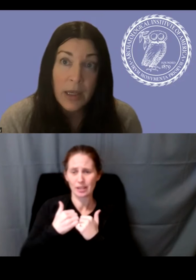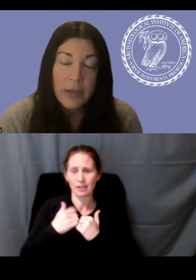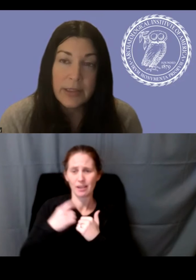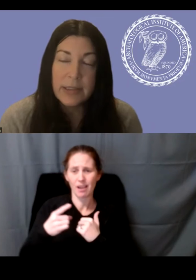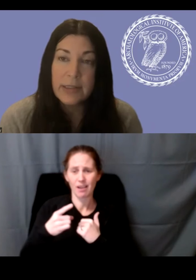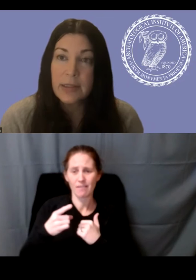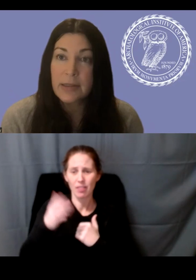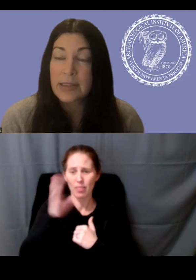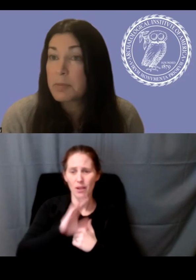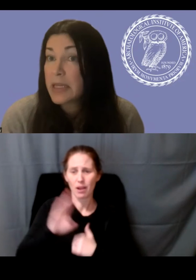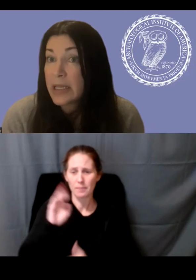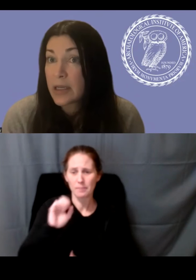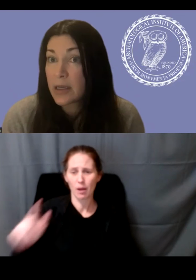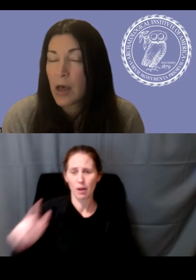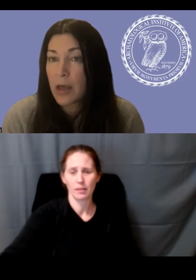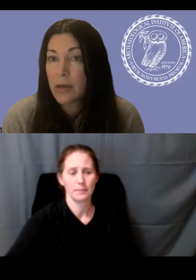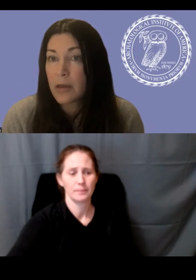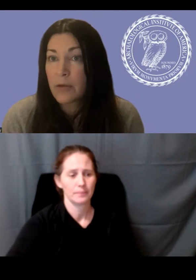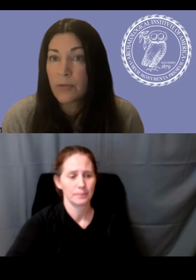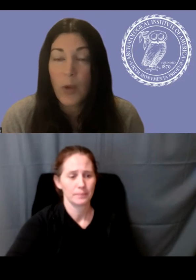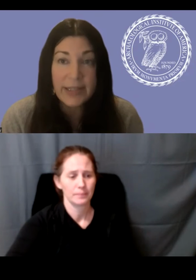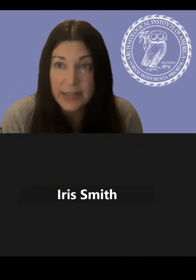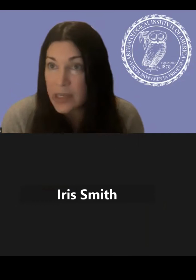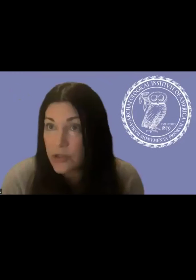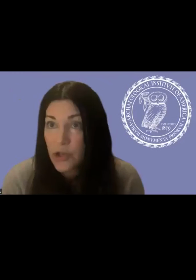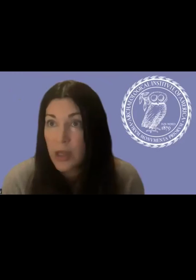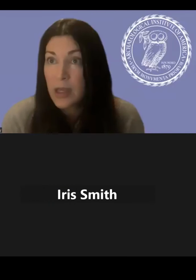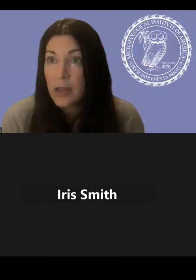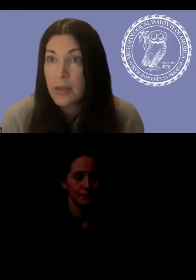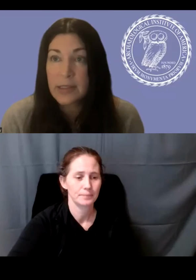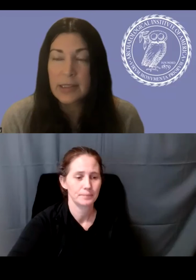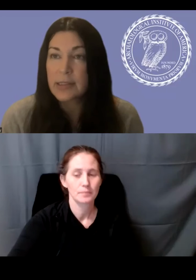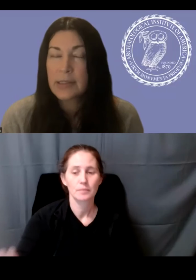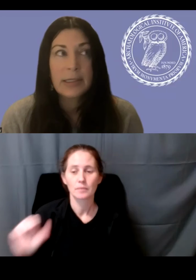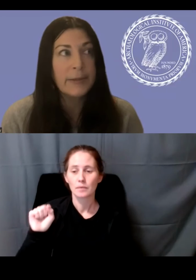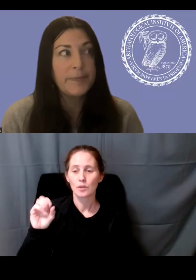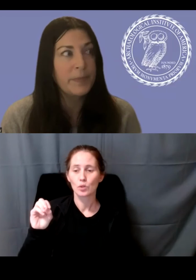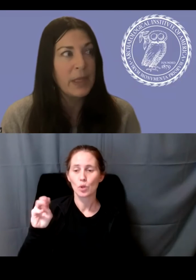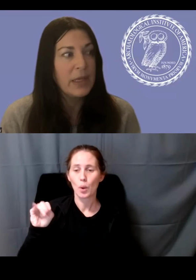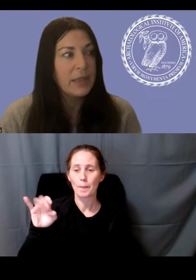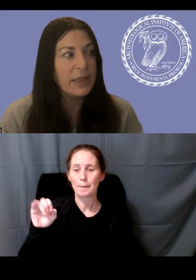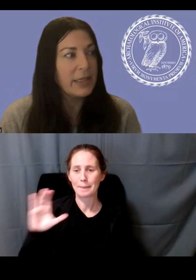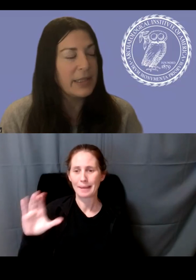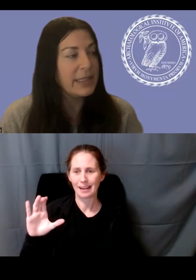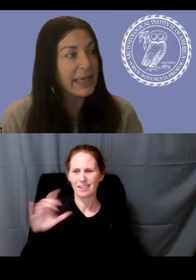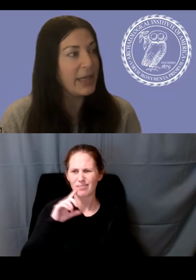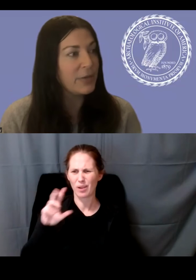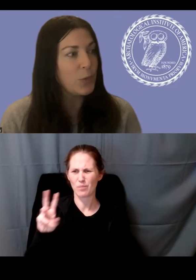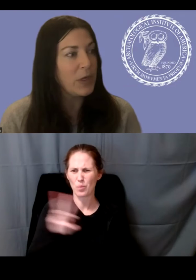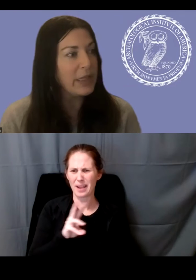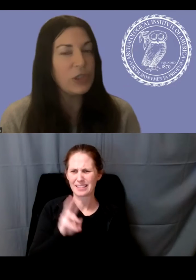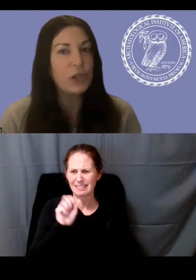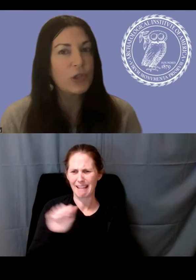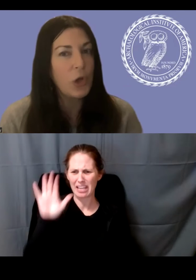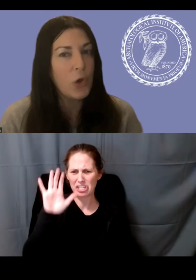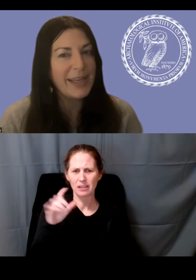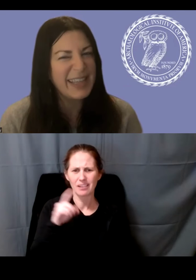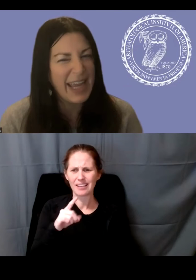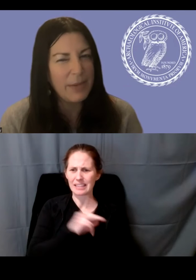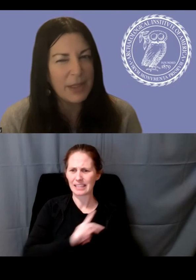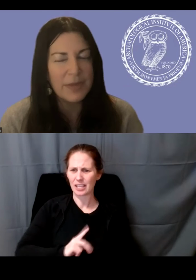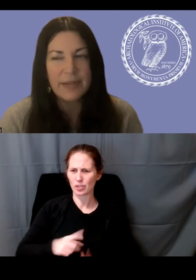Baal. This is a Semitic god of West Asia. This is, these kings are willing to